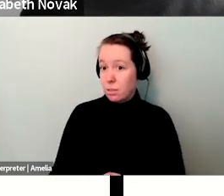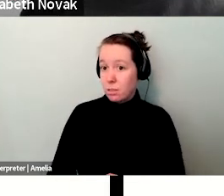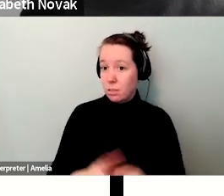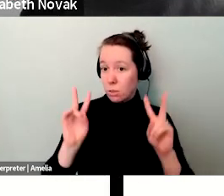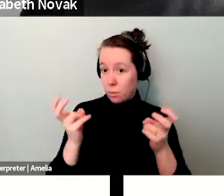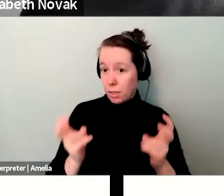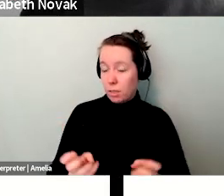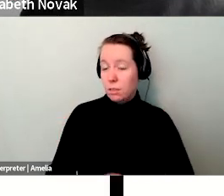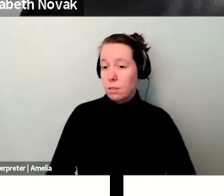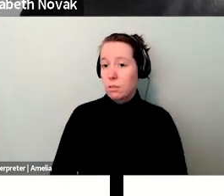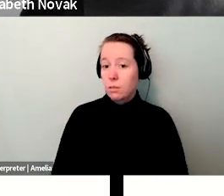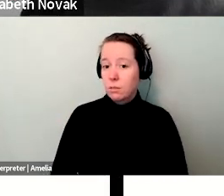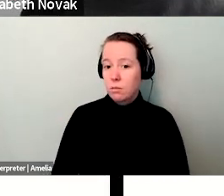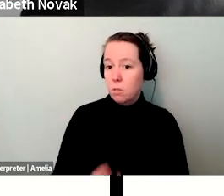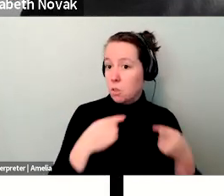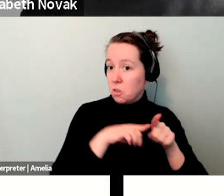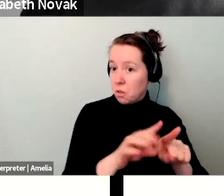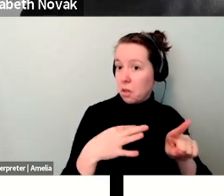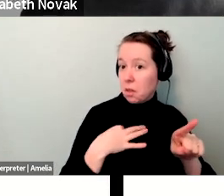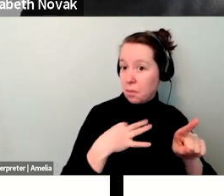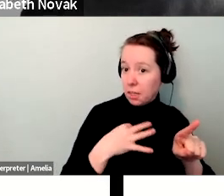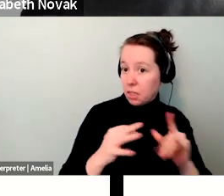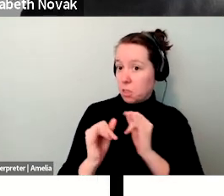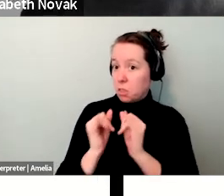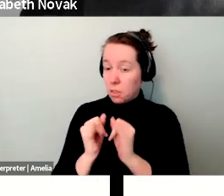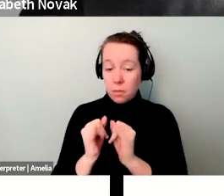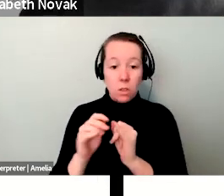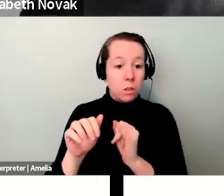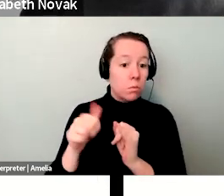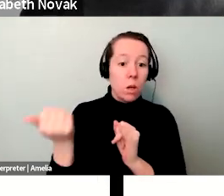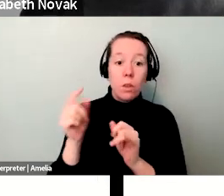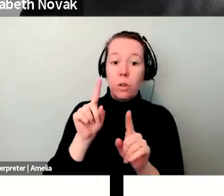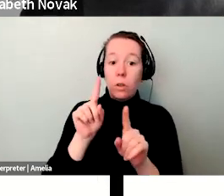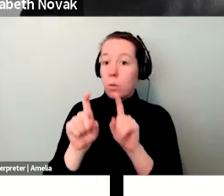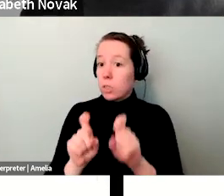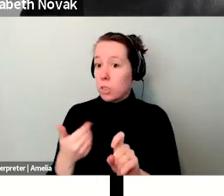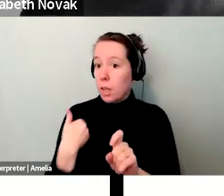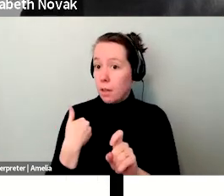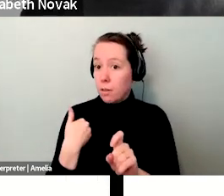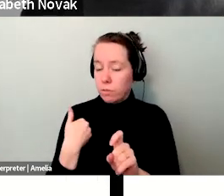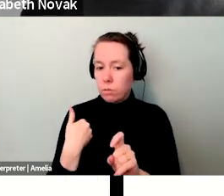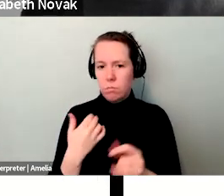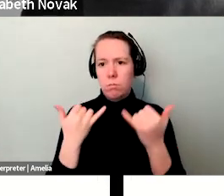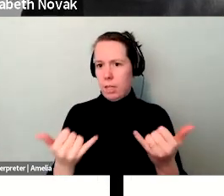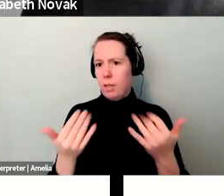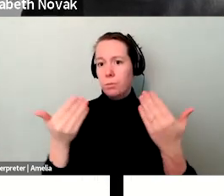the application process? If anybody has any other questions, you're more than welcome to share them now.